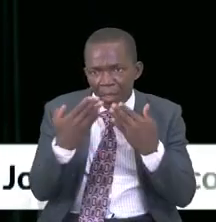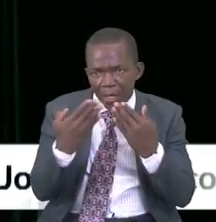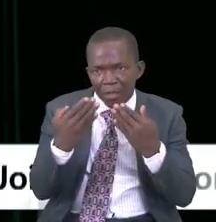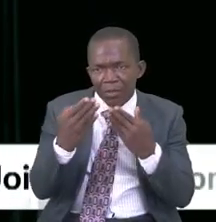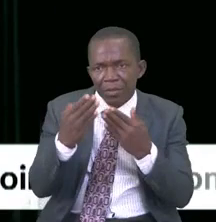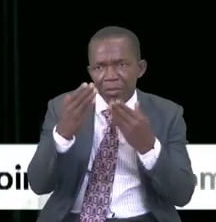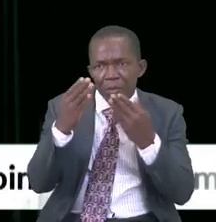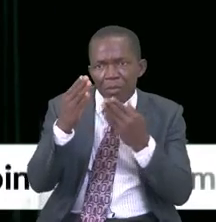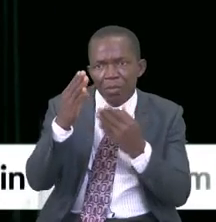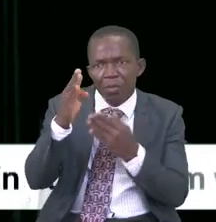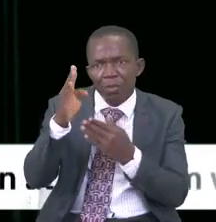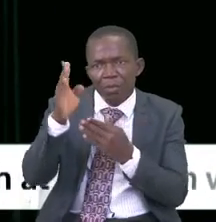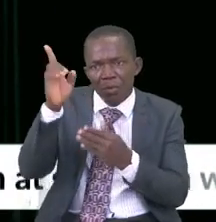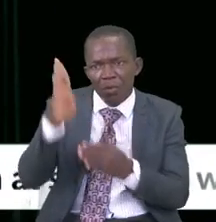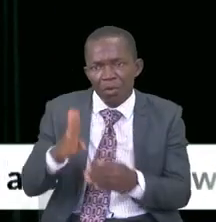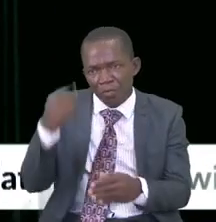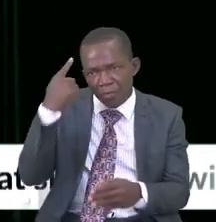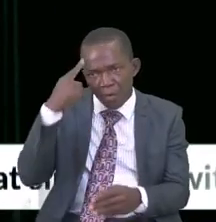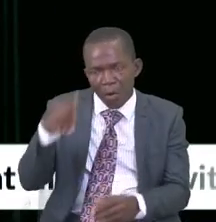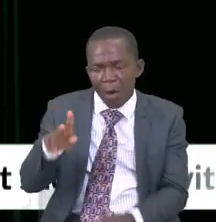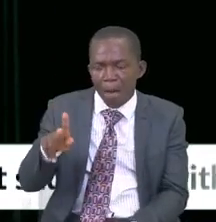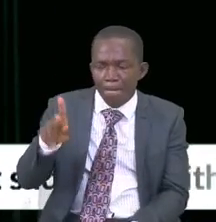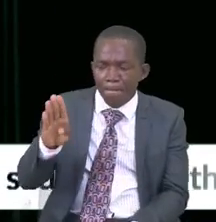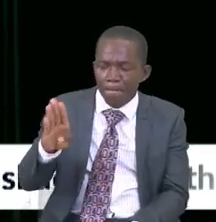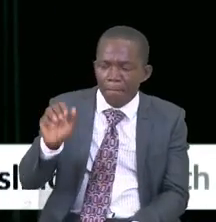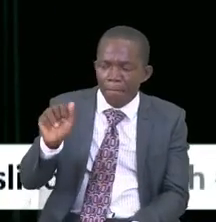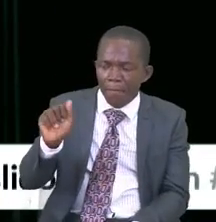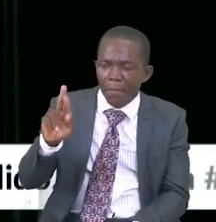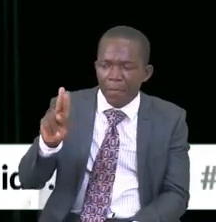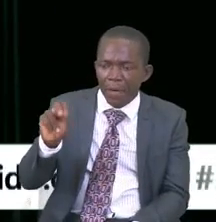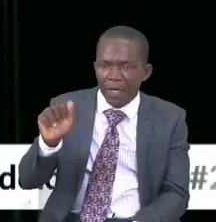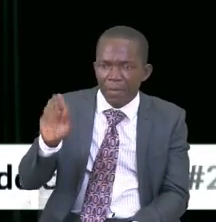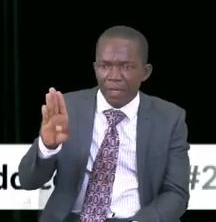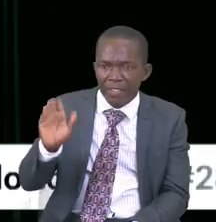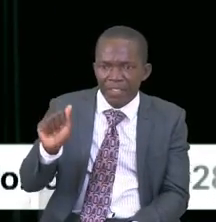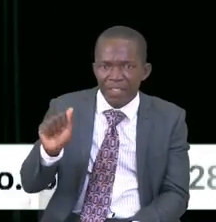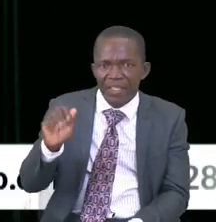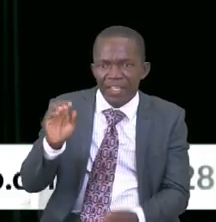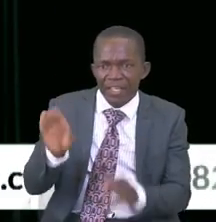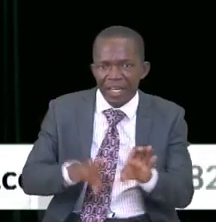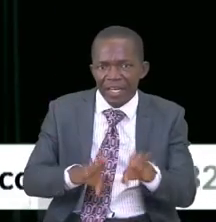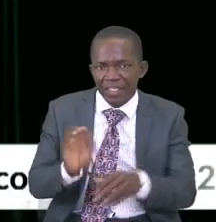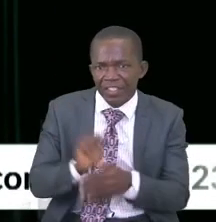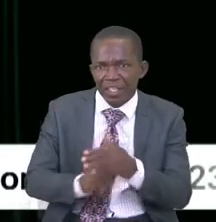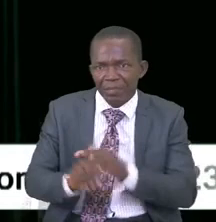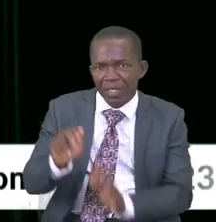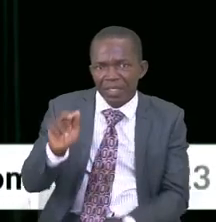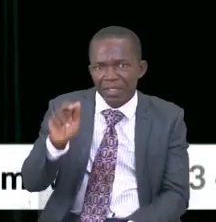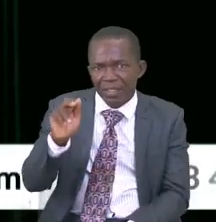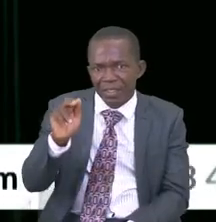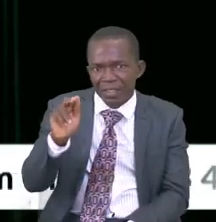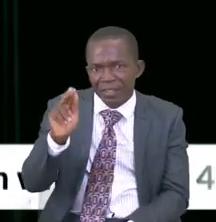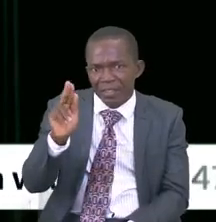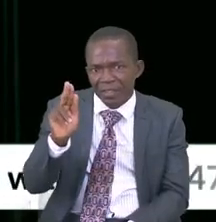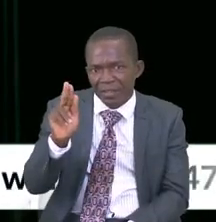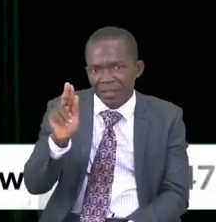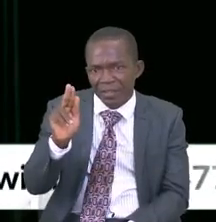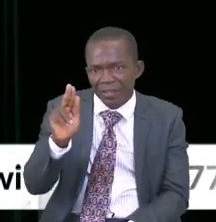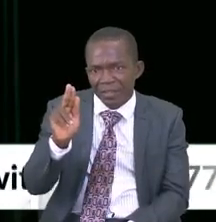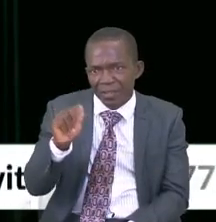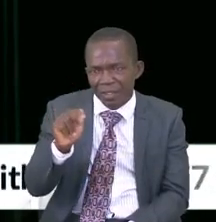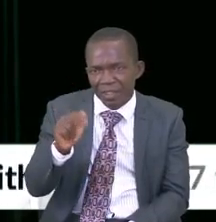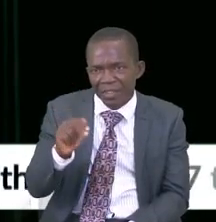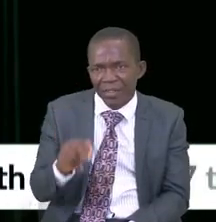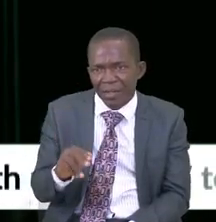apostle himself too, if you look at Acts chapter 16 from verse 1 to 3, he did the same thing for Timothy. Find